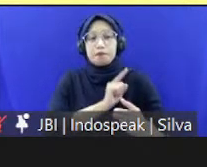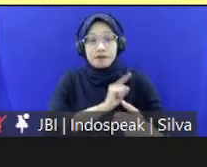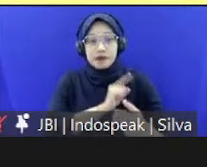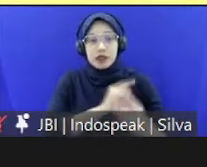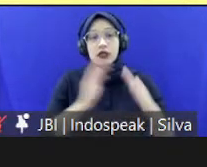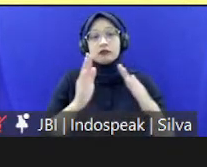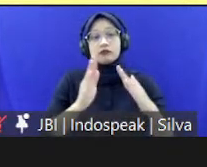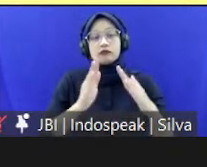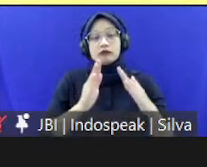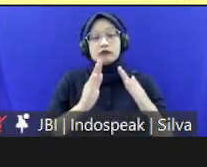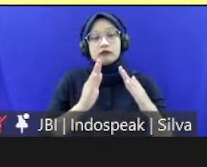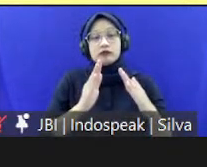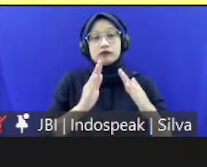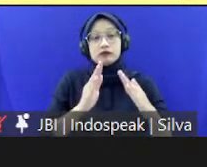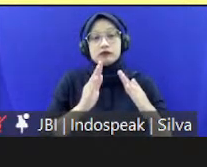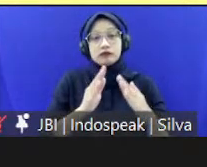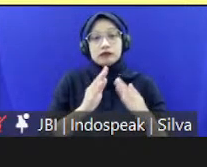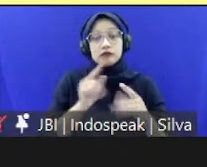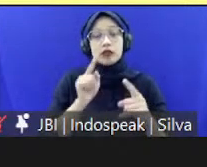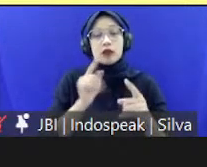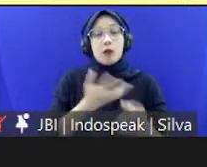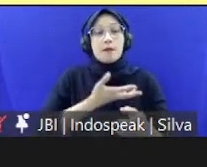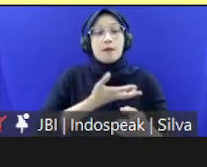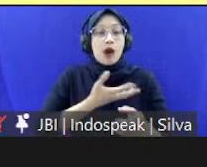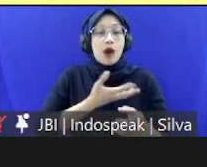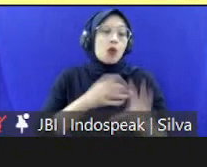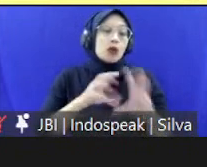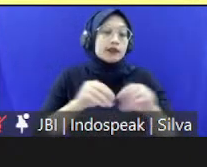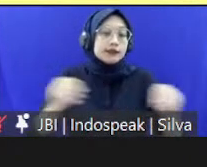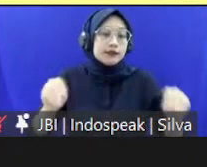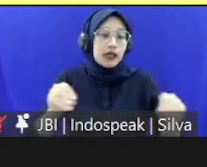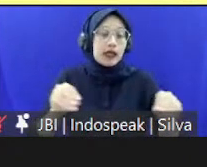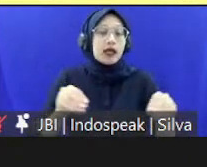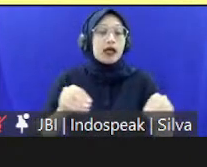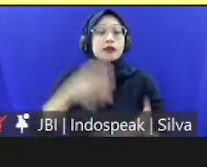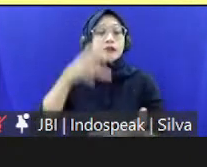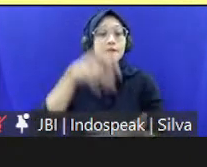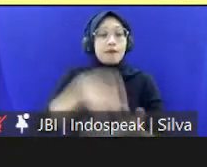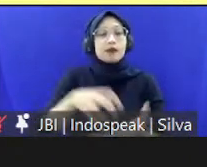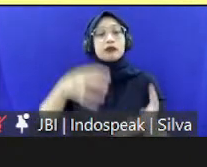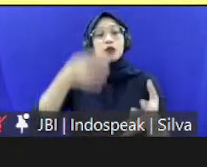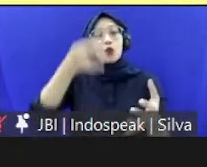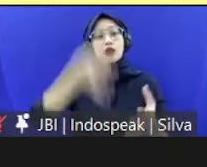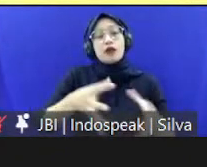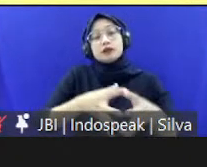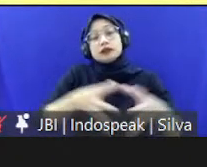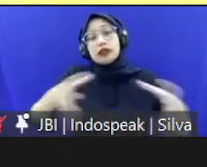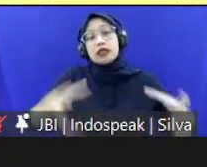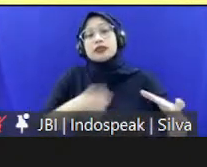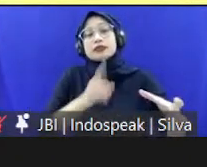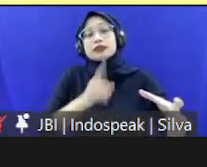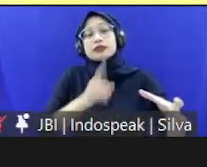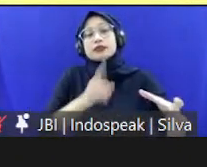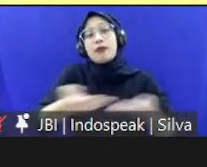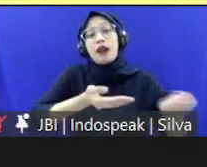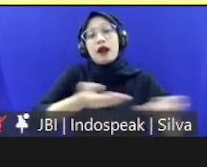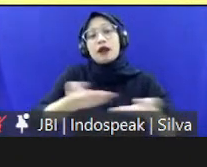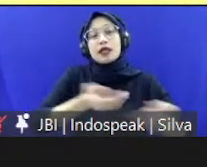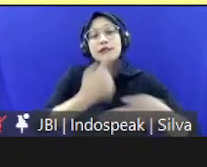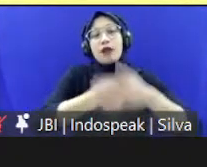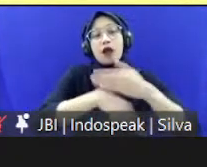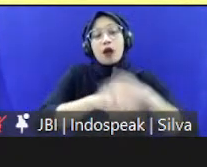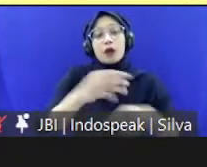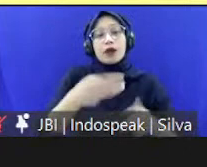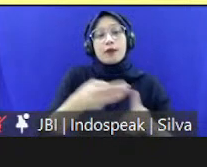more BPJS member. If they have a good partnership with BPJS, it means that the supply of patient will